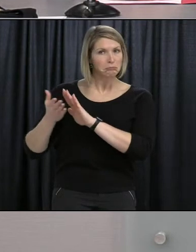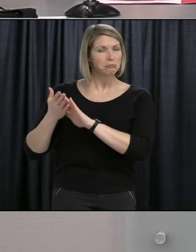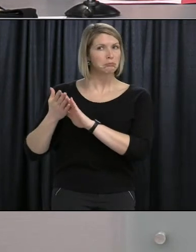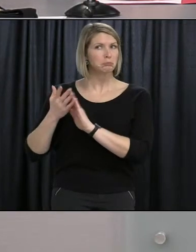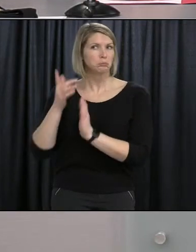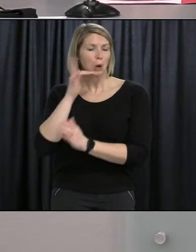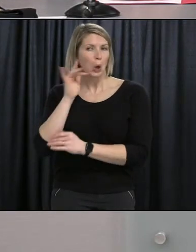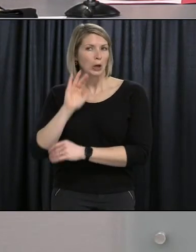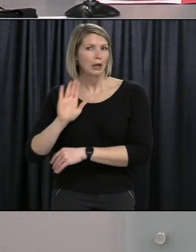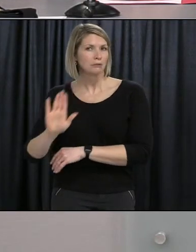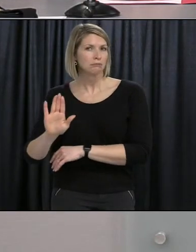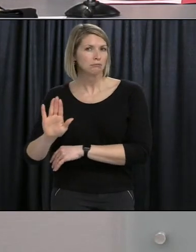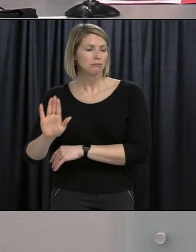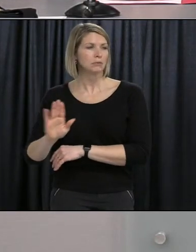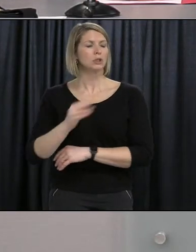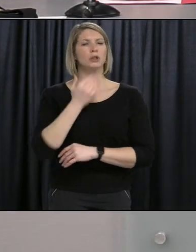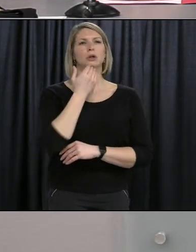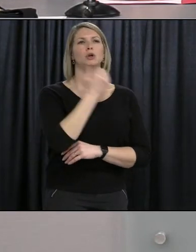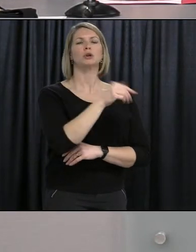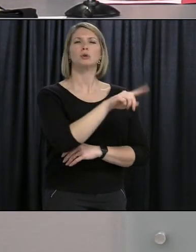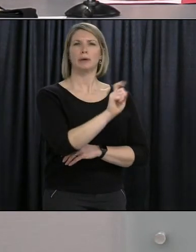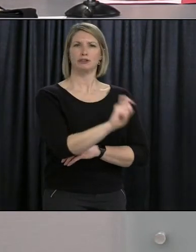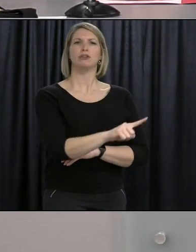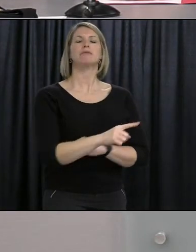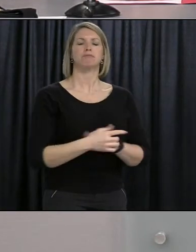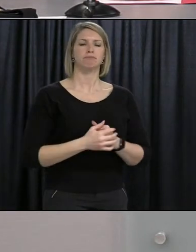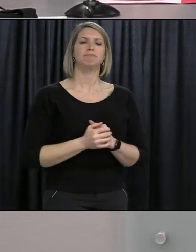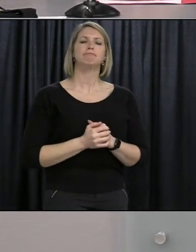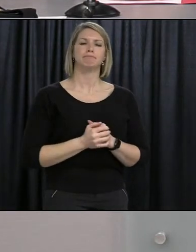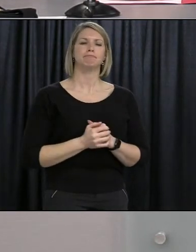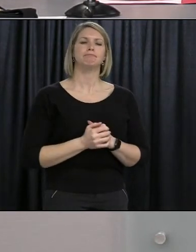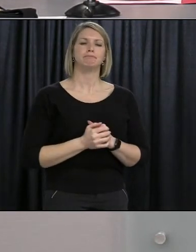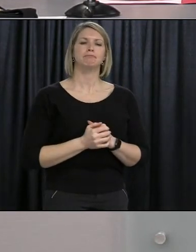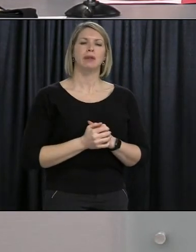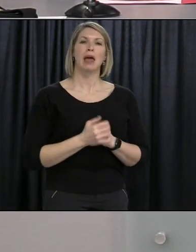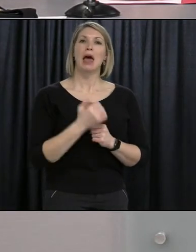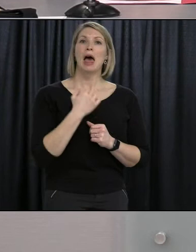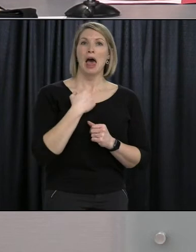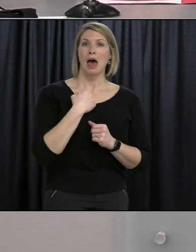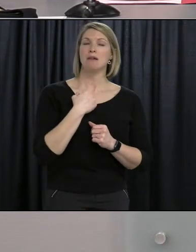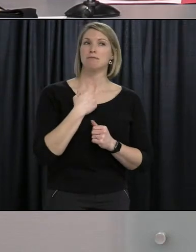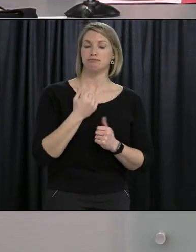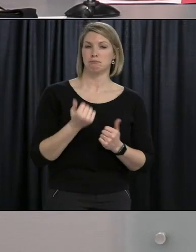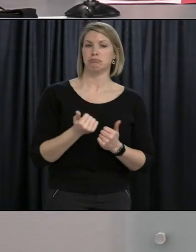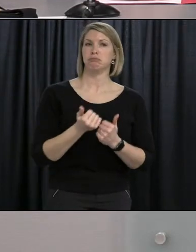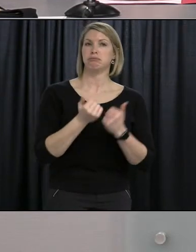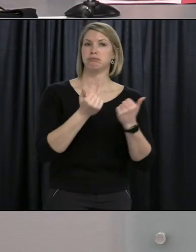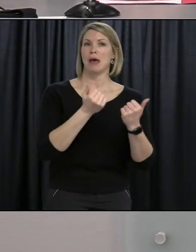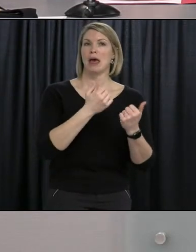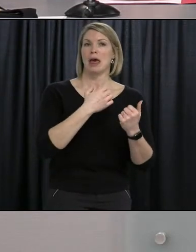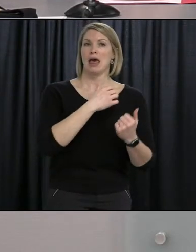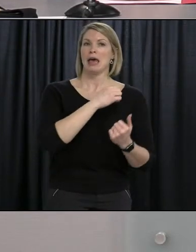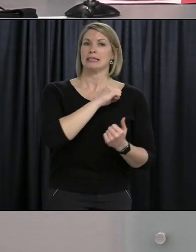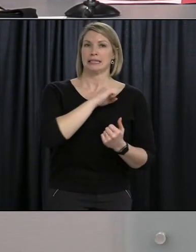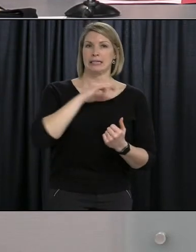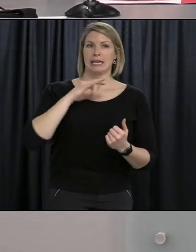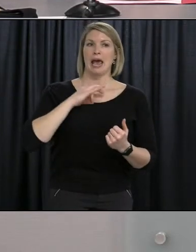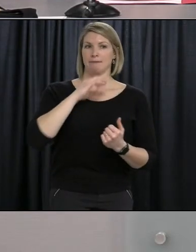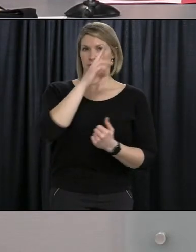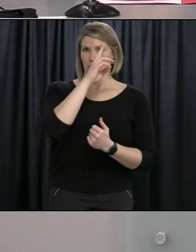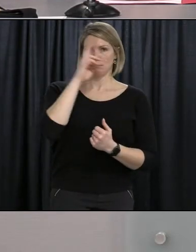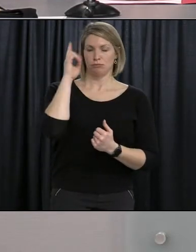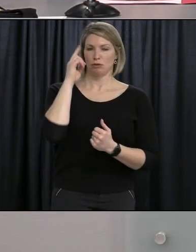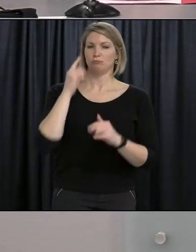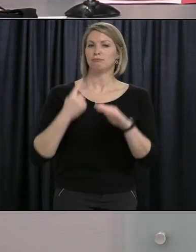That's a good question, Kellyanne. We do have a number of healthcare workers isolating. Eastern Health currently